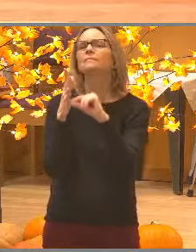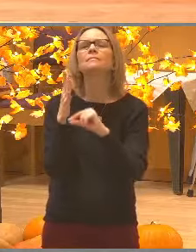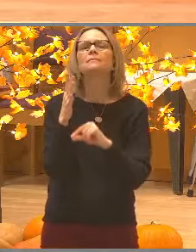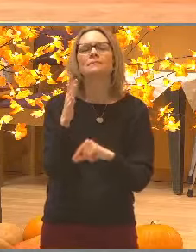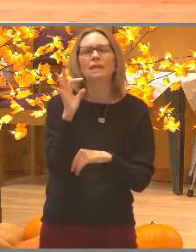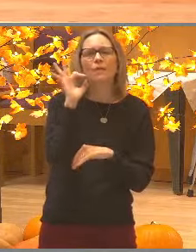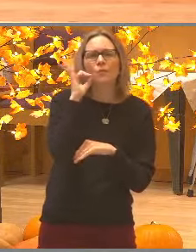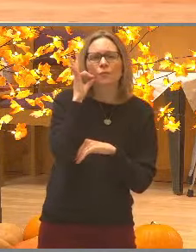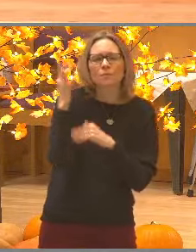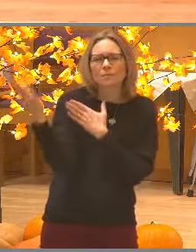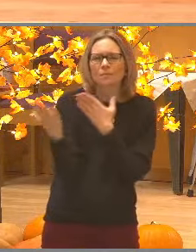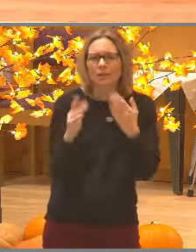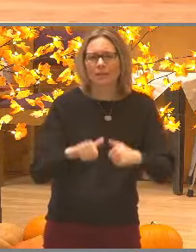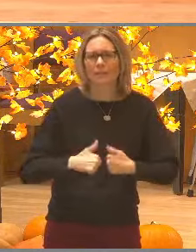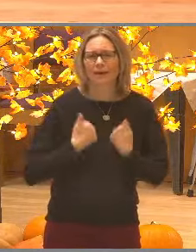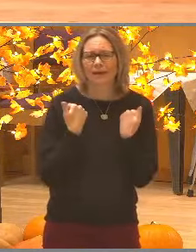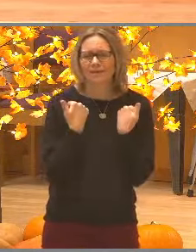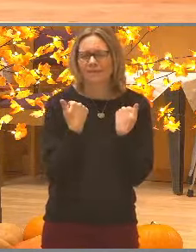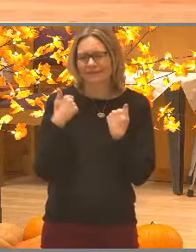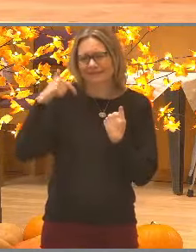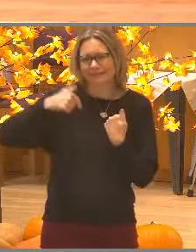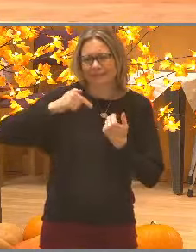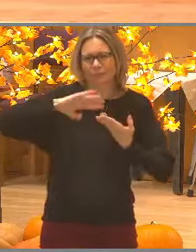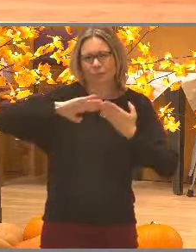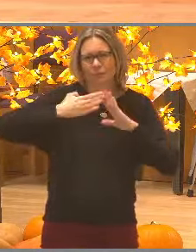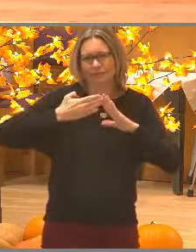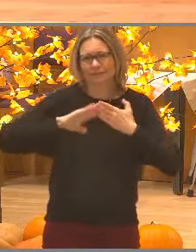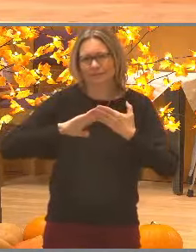bring life to this community?